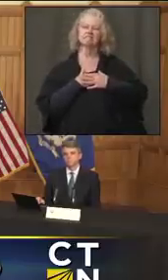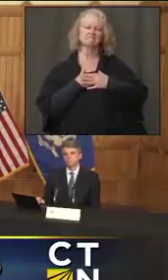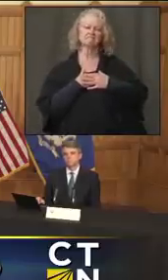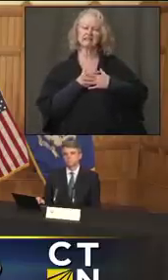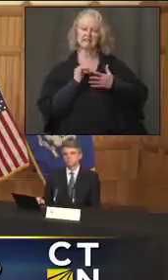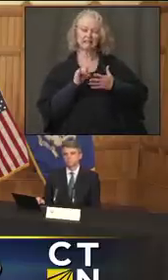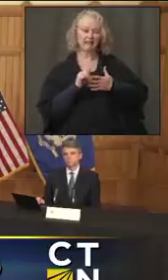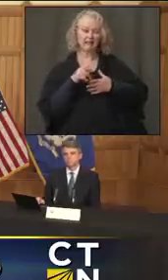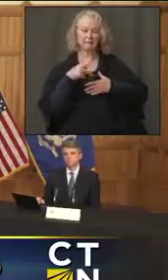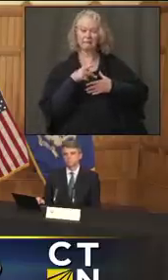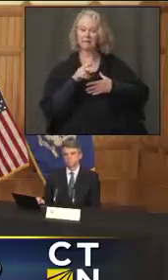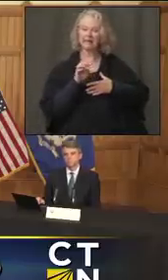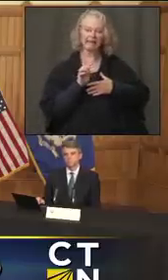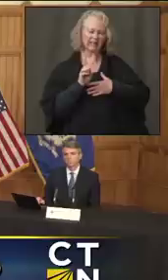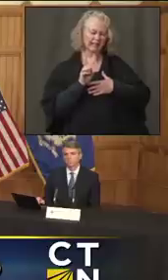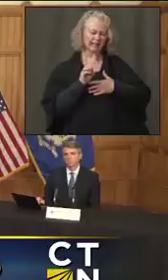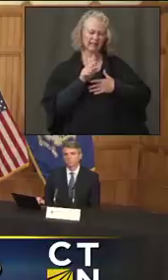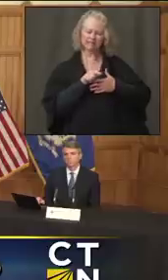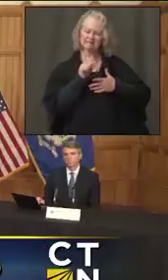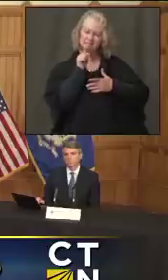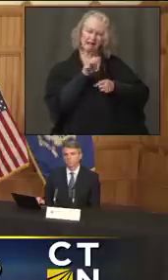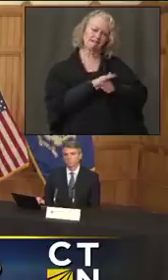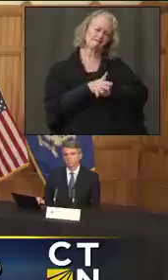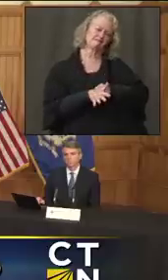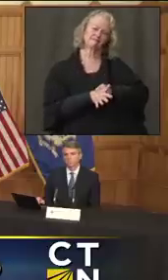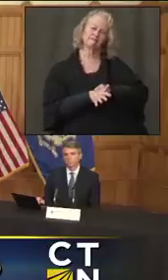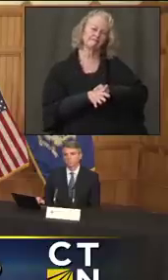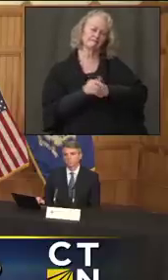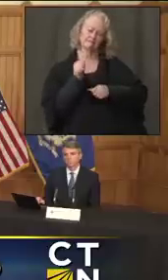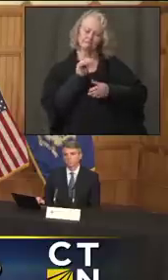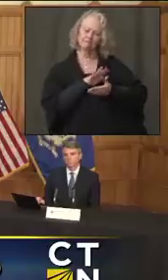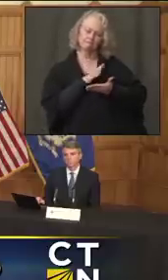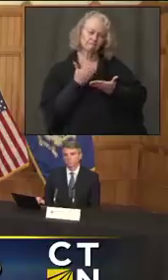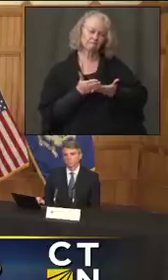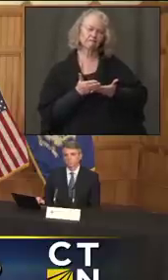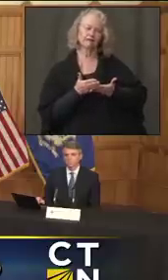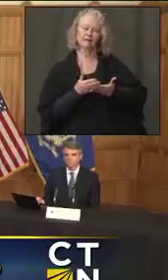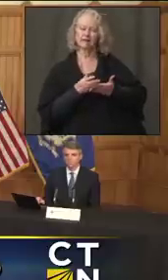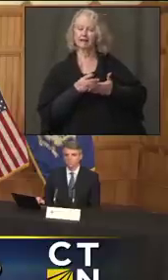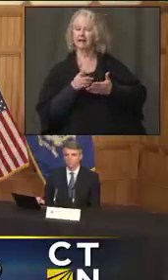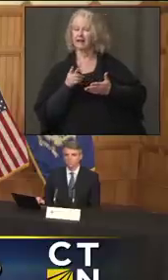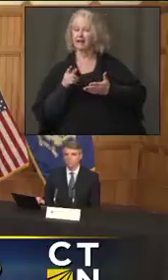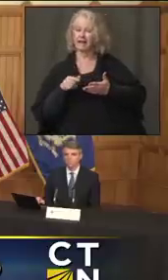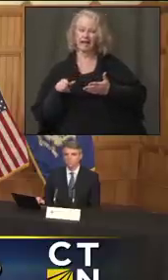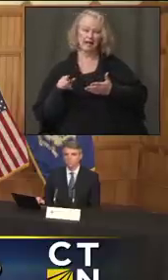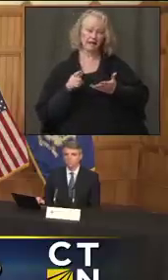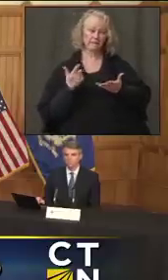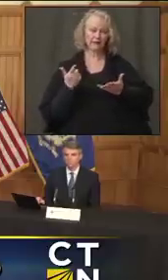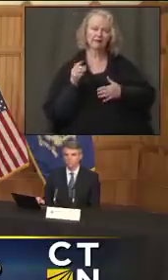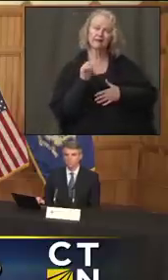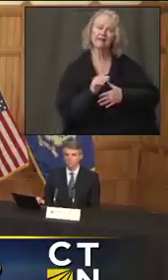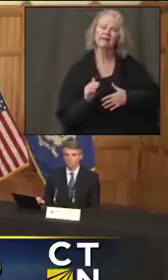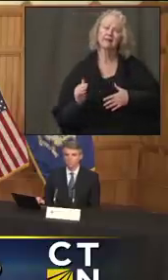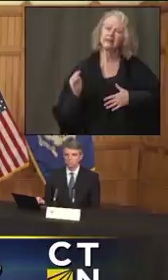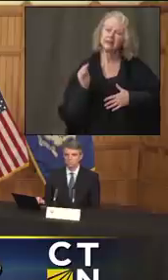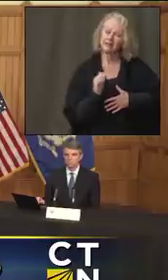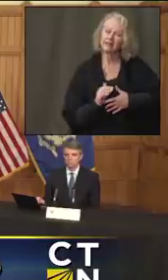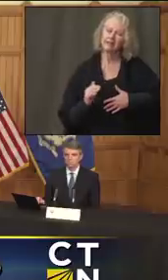PPE they're getting meets a tiny fraction of their needs. And I mean, these folks have been basically asking you for additional money since